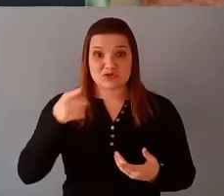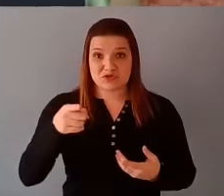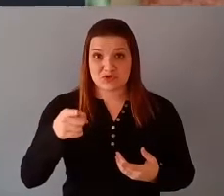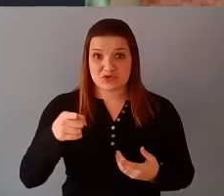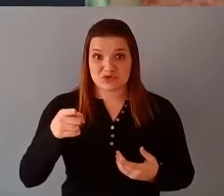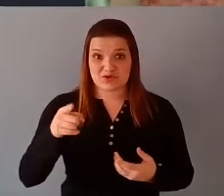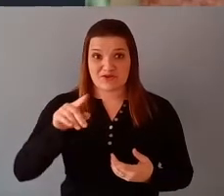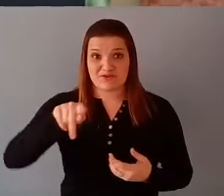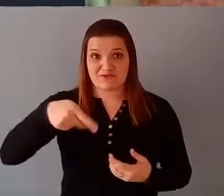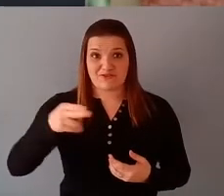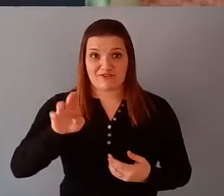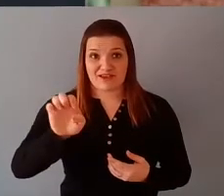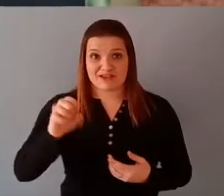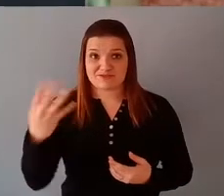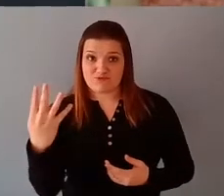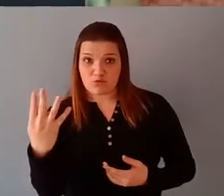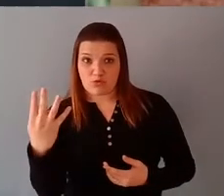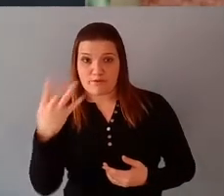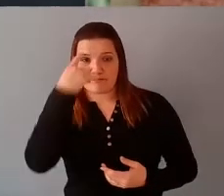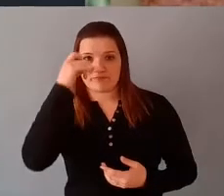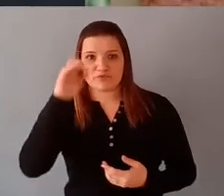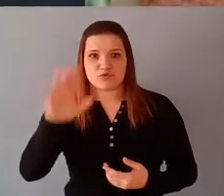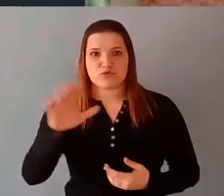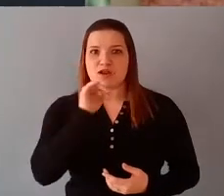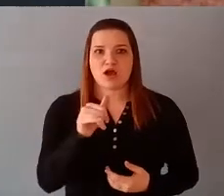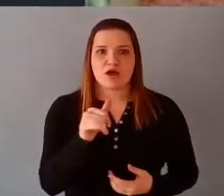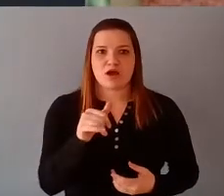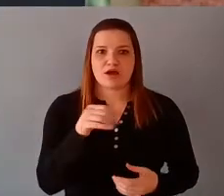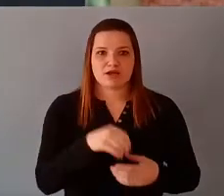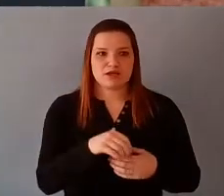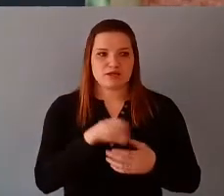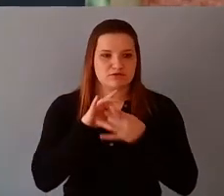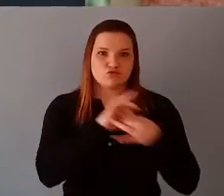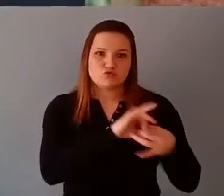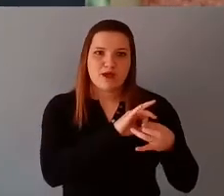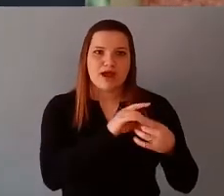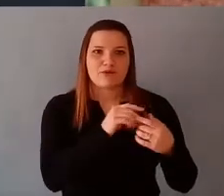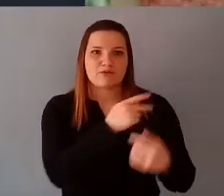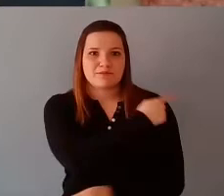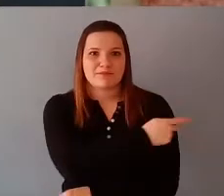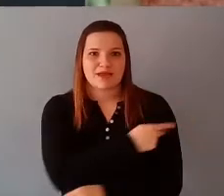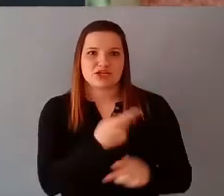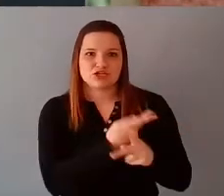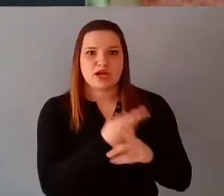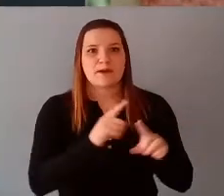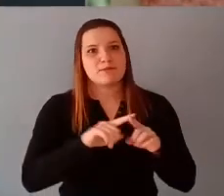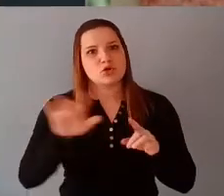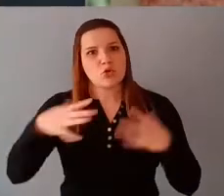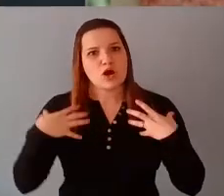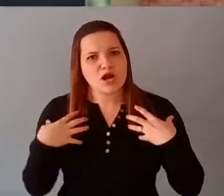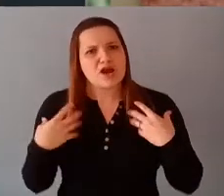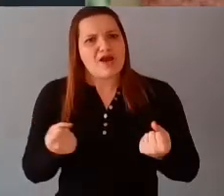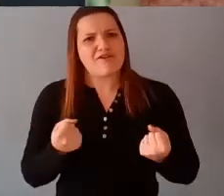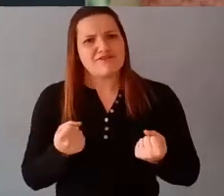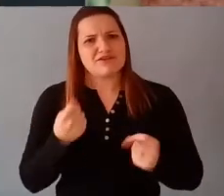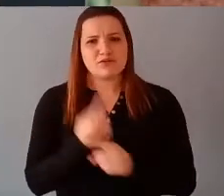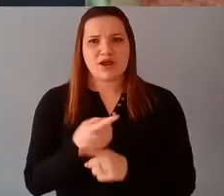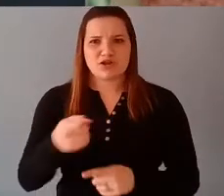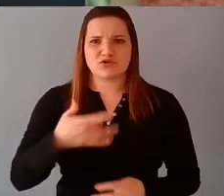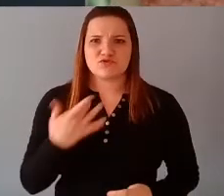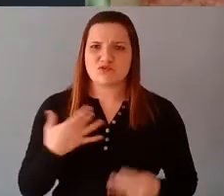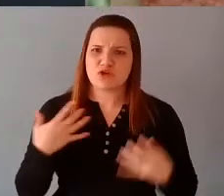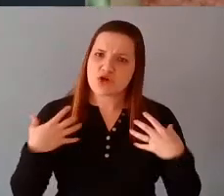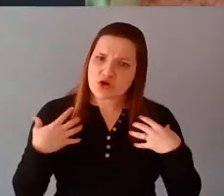phase 4, though, because you're not in direct patient care. But you're confident, right? You feel confident in